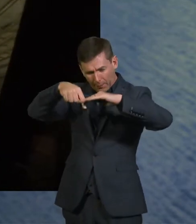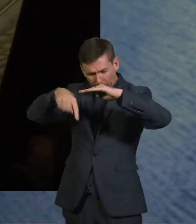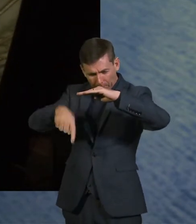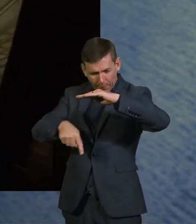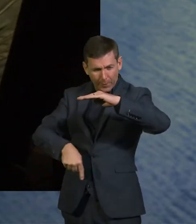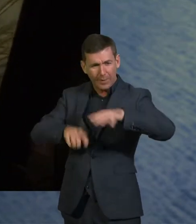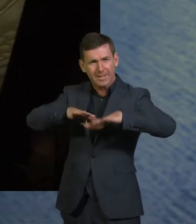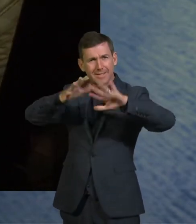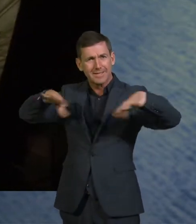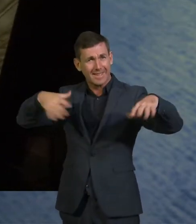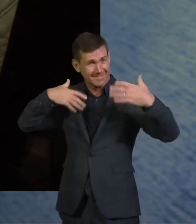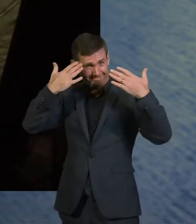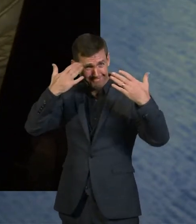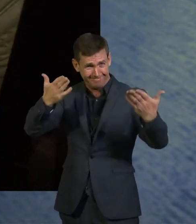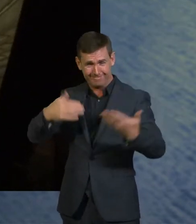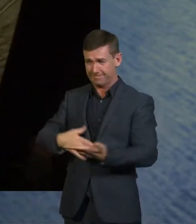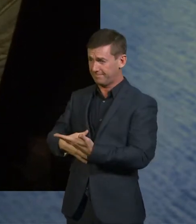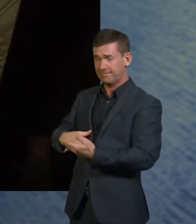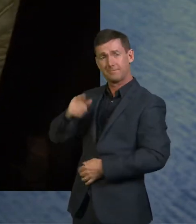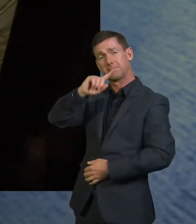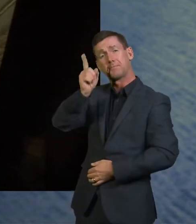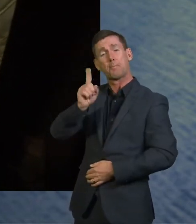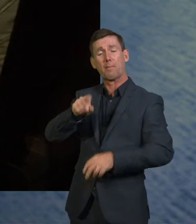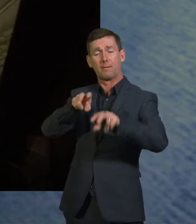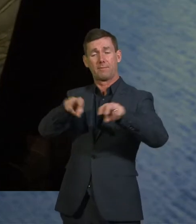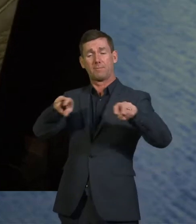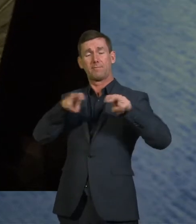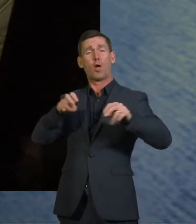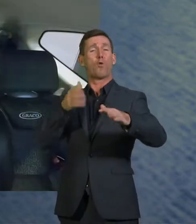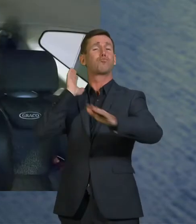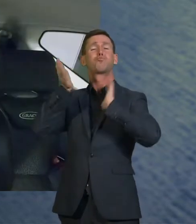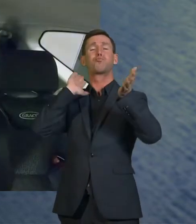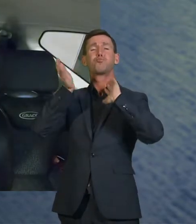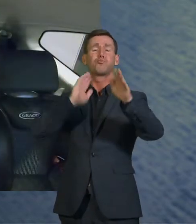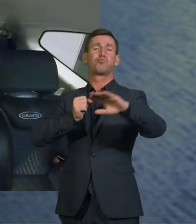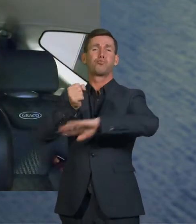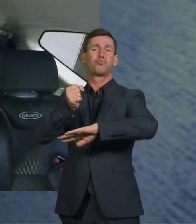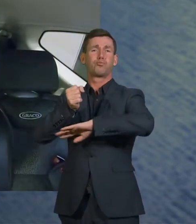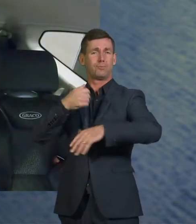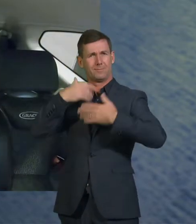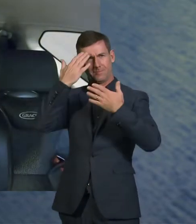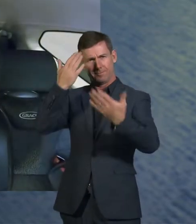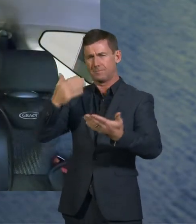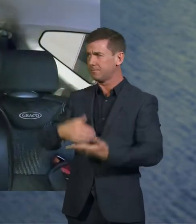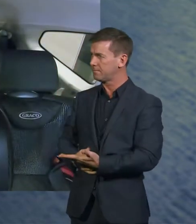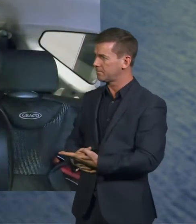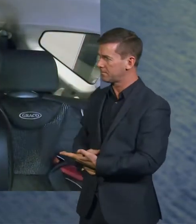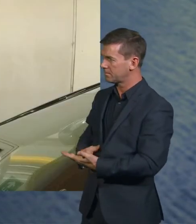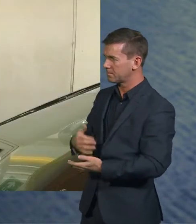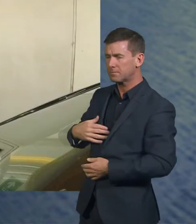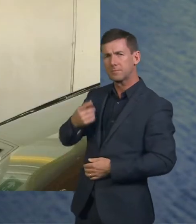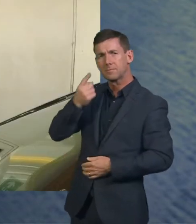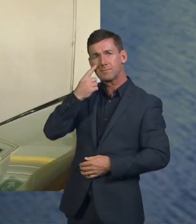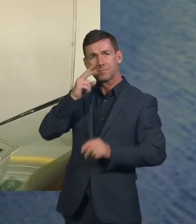And the passengers on the shuttles below have much more important things to talk about. Joshy, keep an eye out the window for